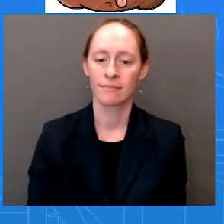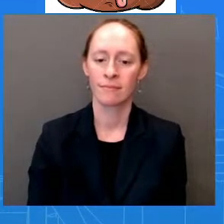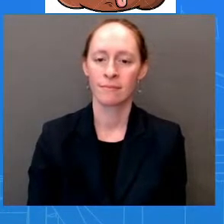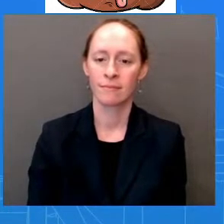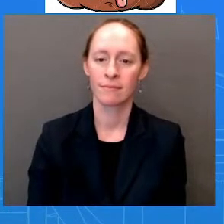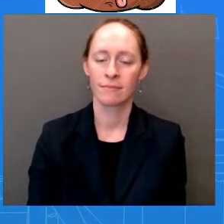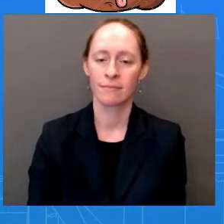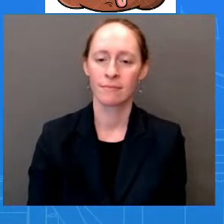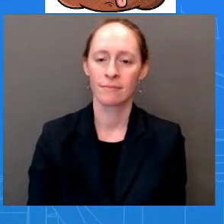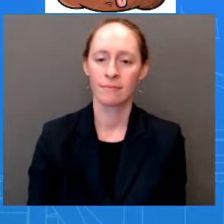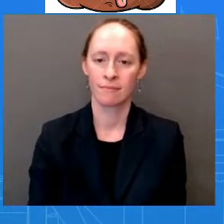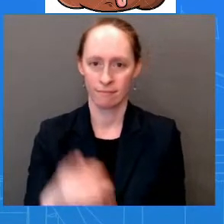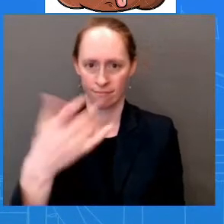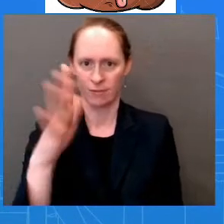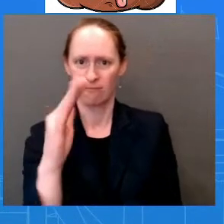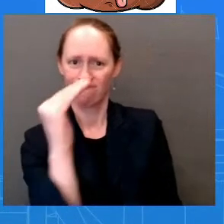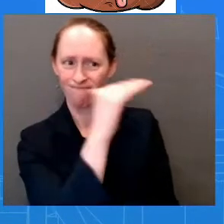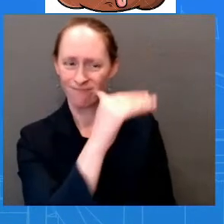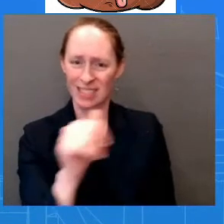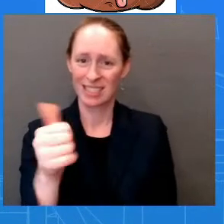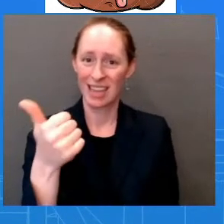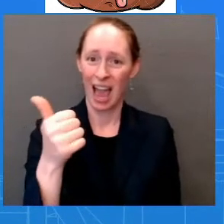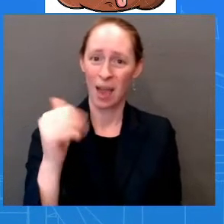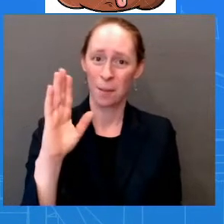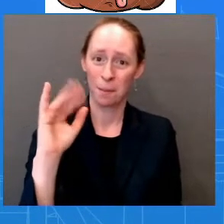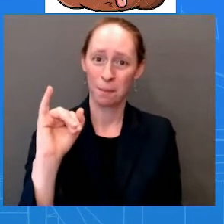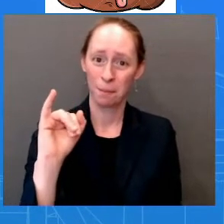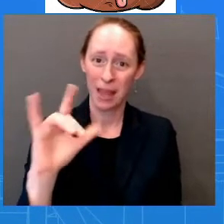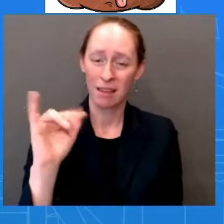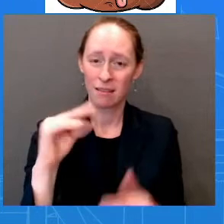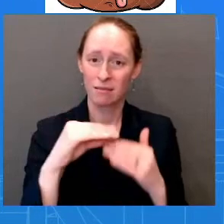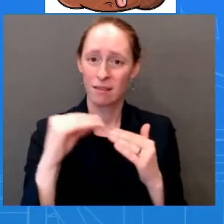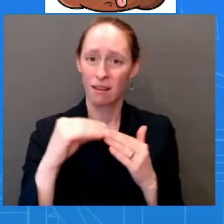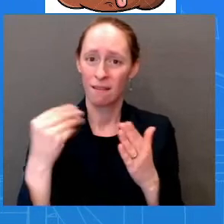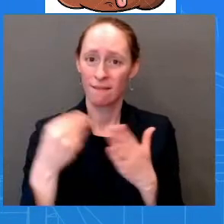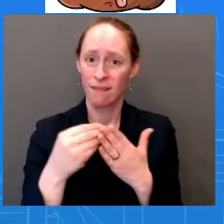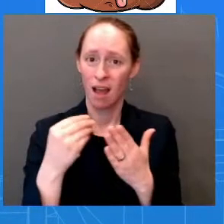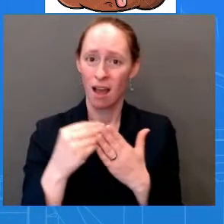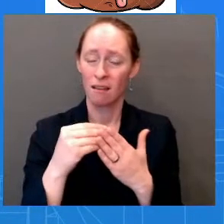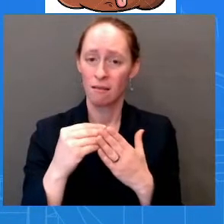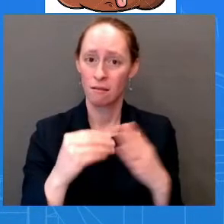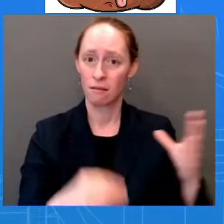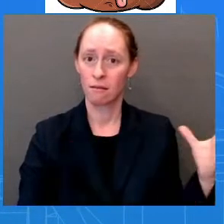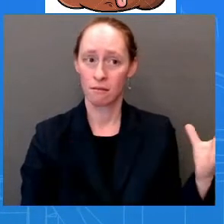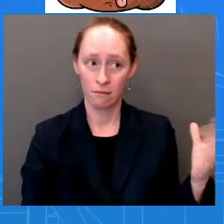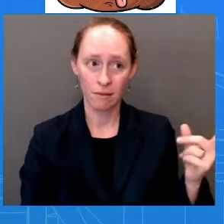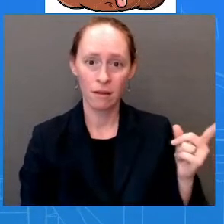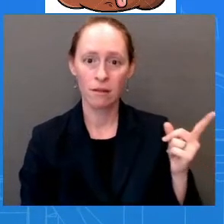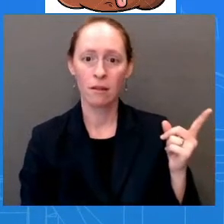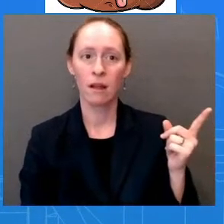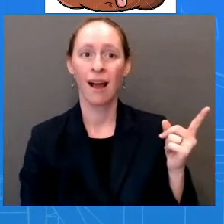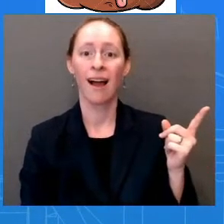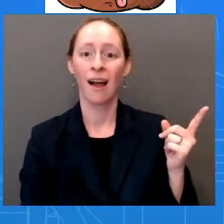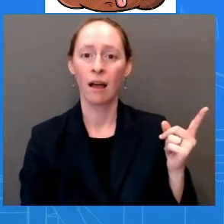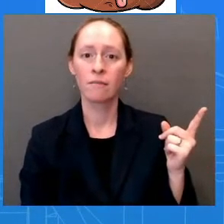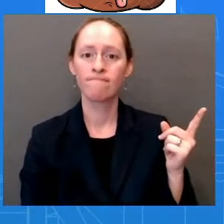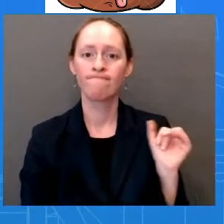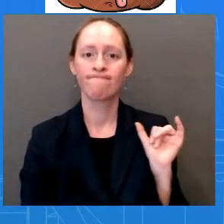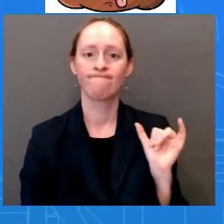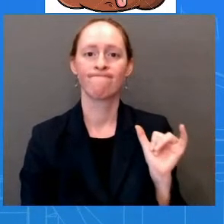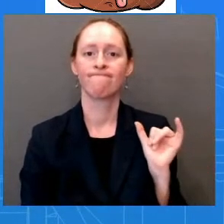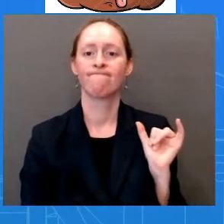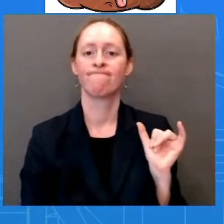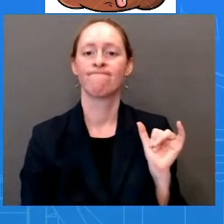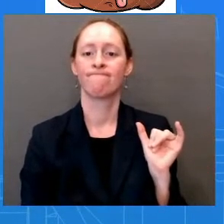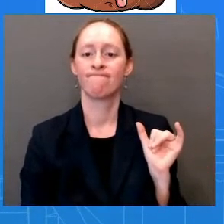less than half of what you had even requested during the summer. Yep. Is that sufficient in your mind to meet these needs, not just to deal with